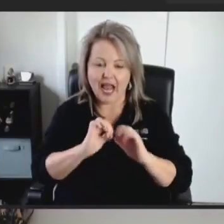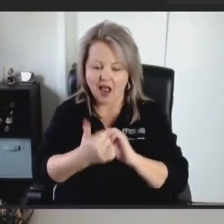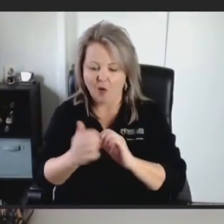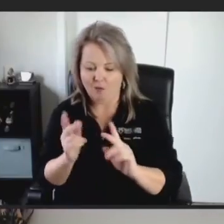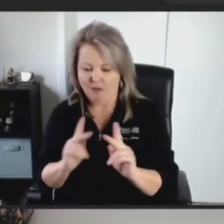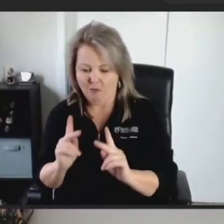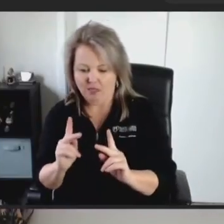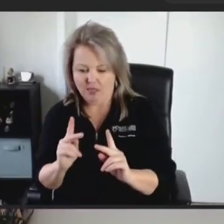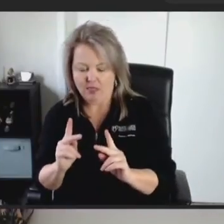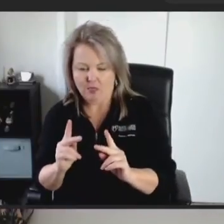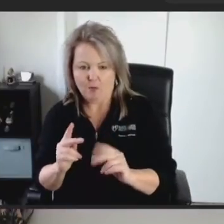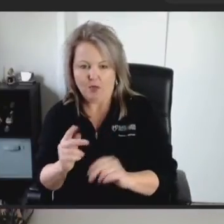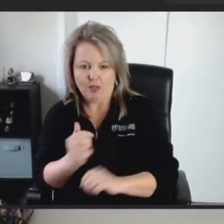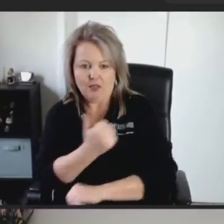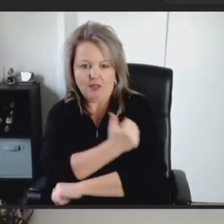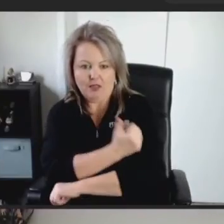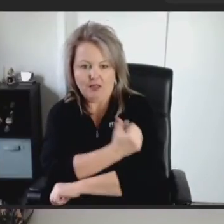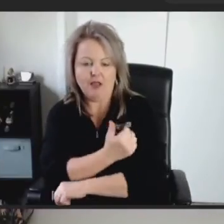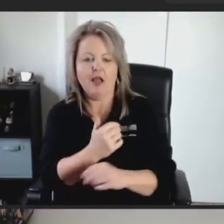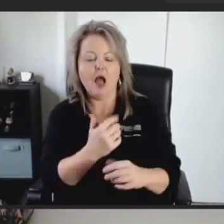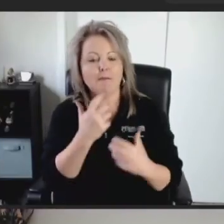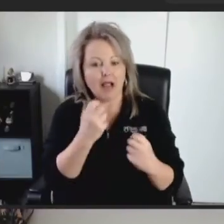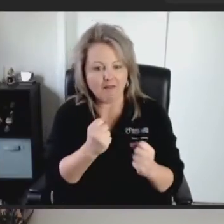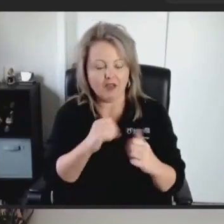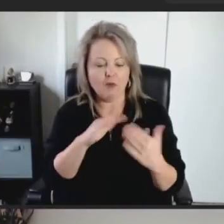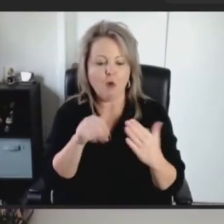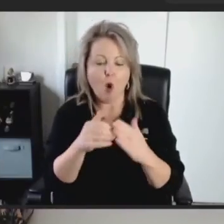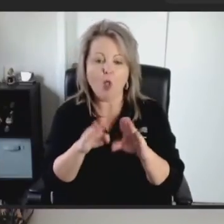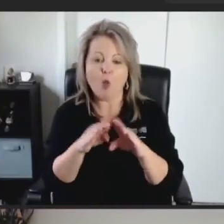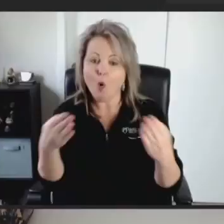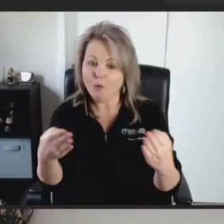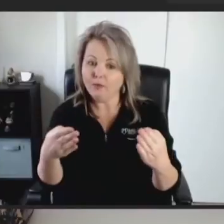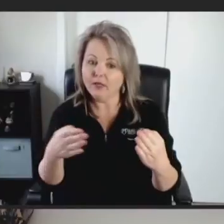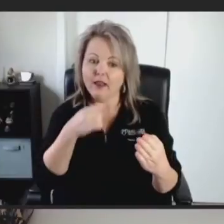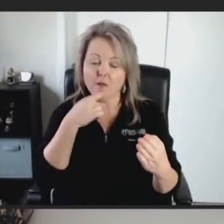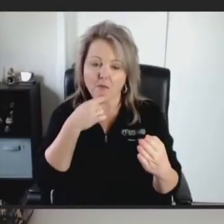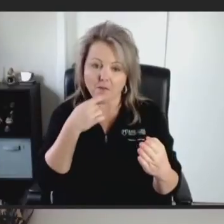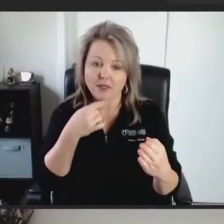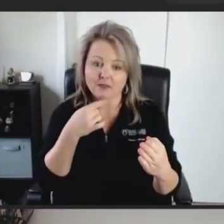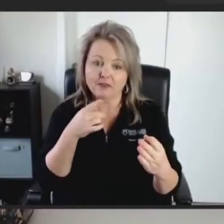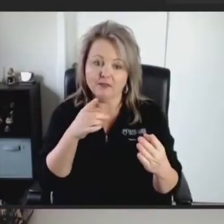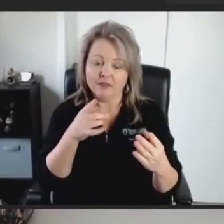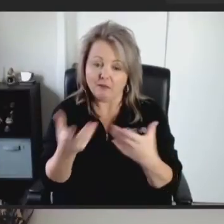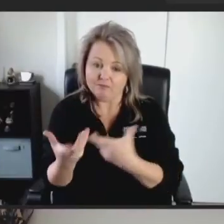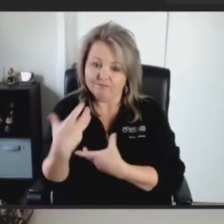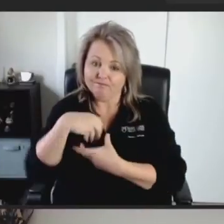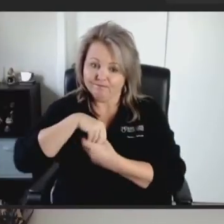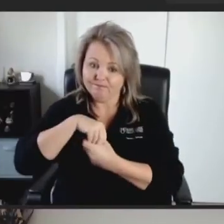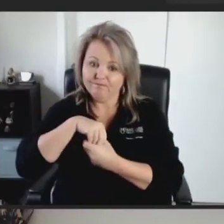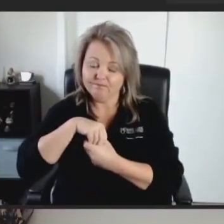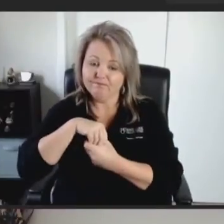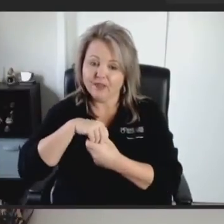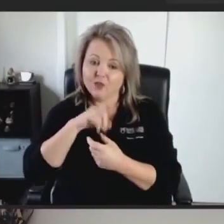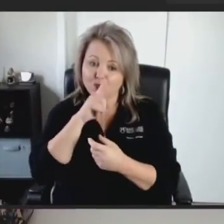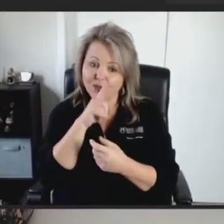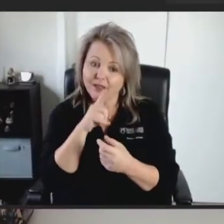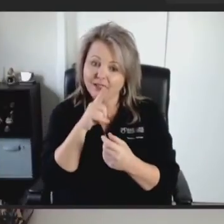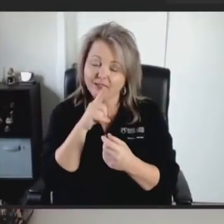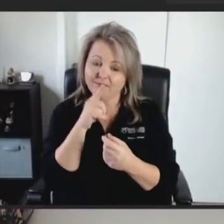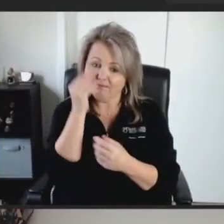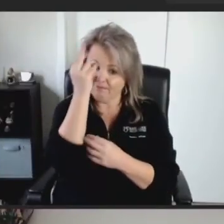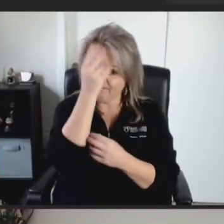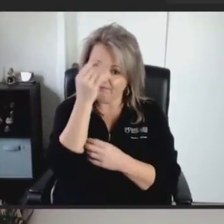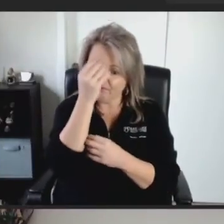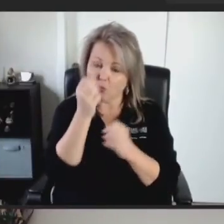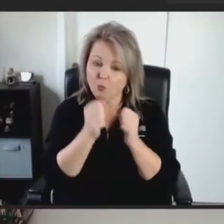that all of these have been open, and public consideration has been considered with